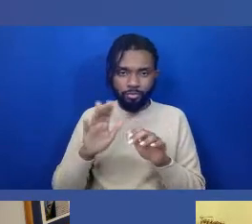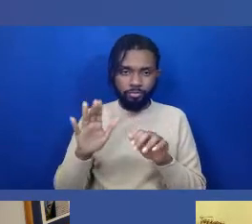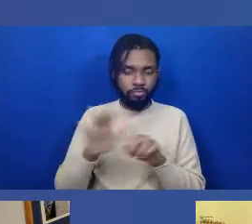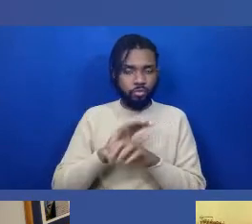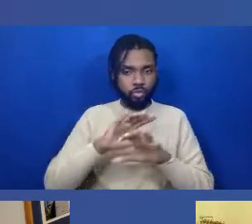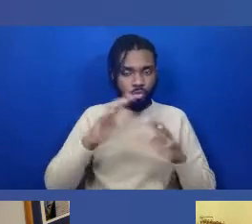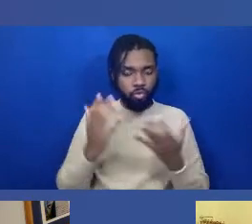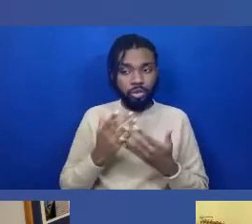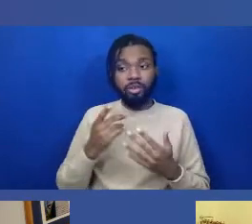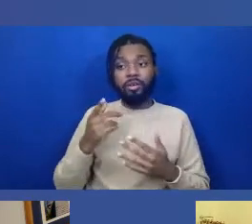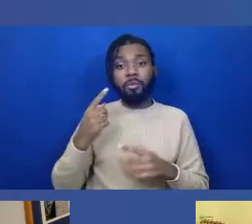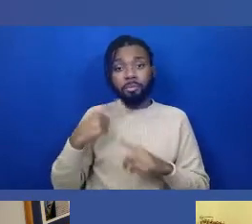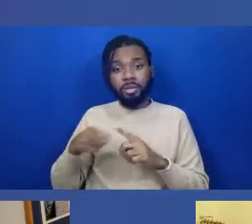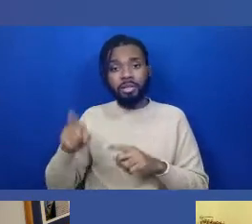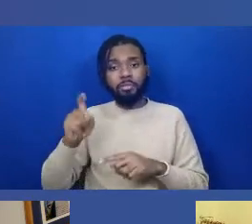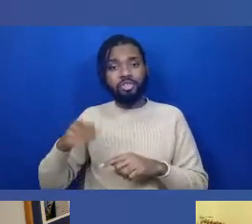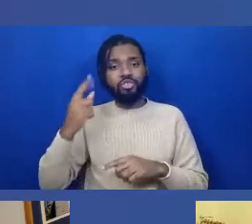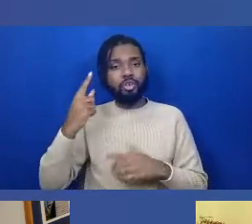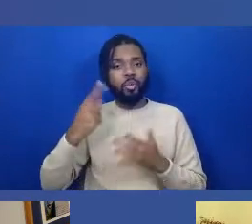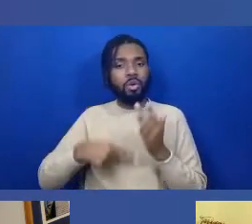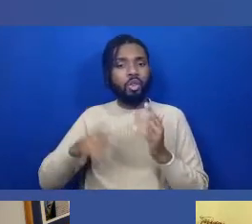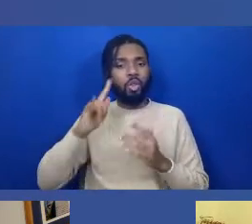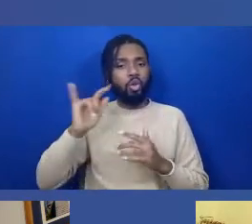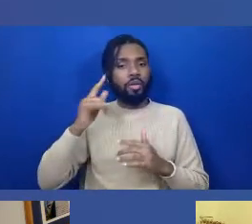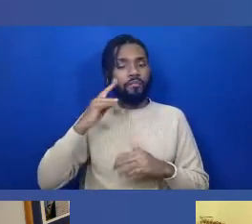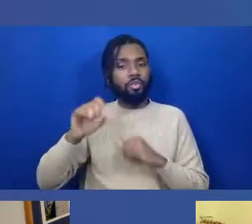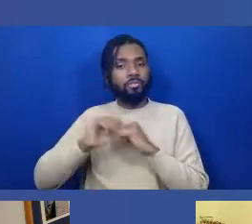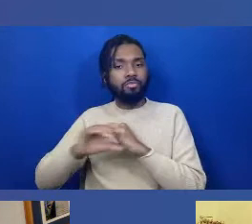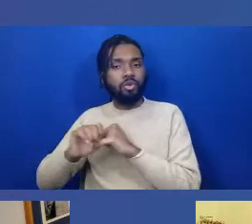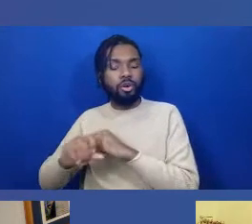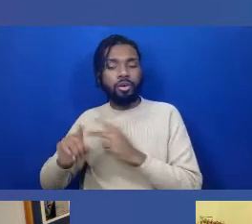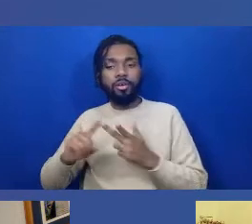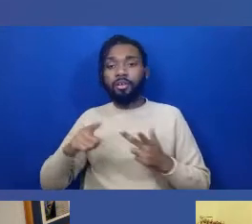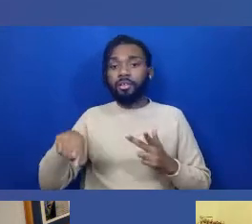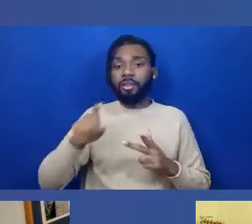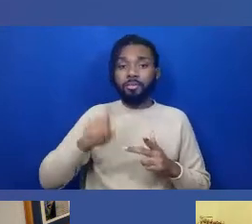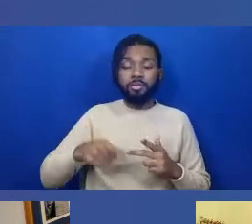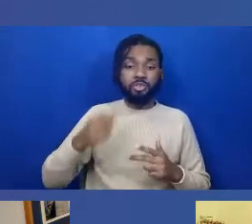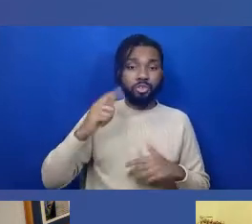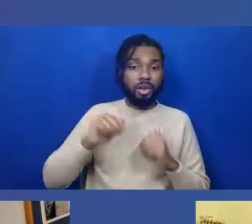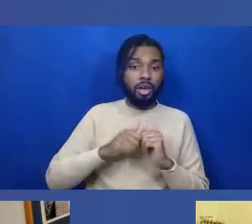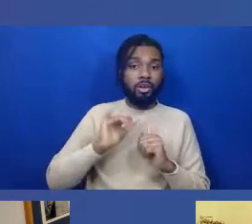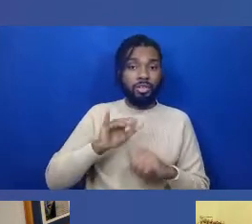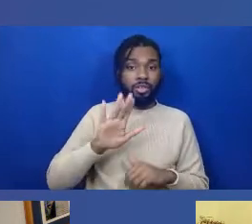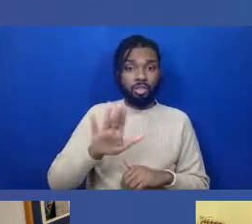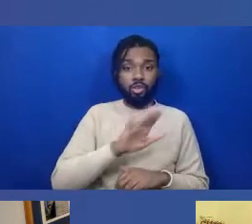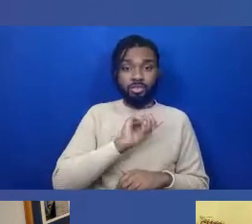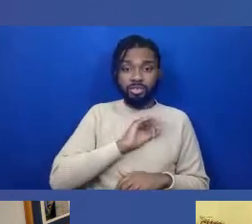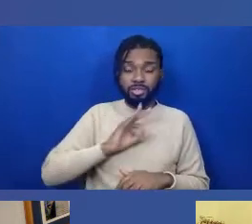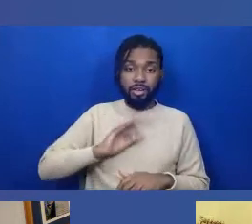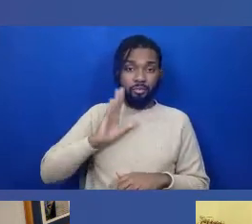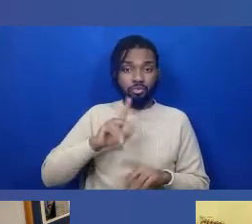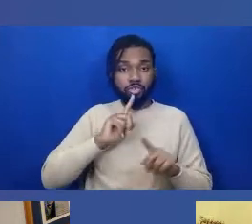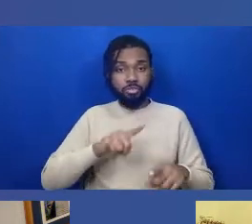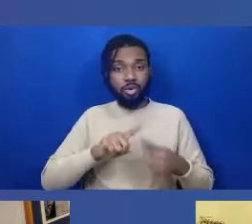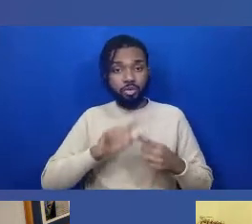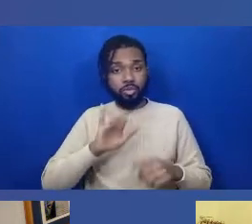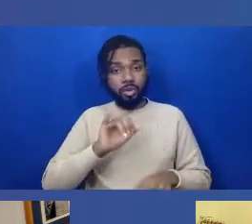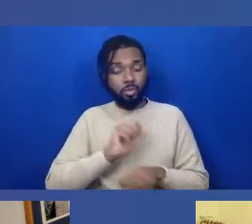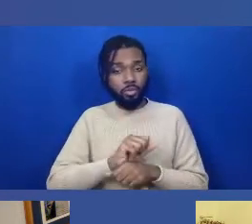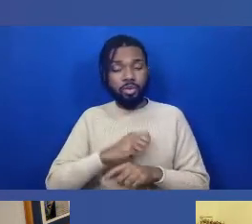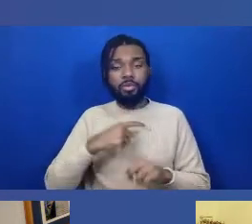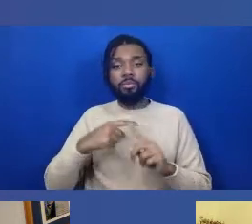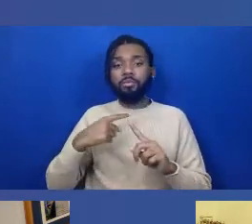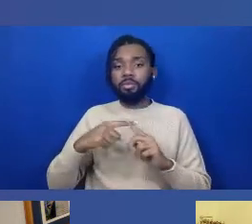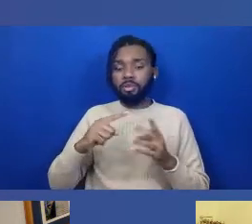perspective. They have to understand what it is from an internal perspective of how their staff is going to treat and respond to that work. And they have to understand it from a community perspective,